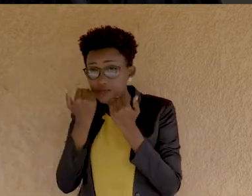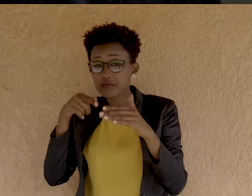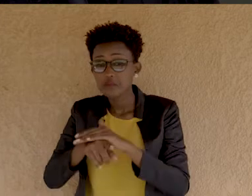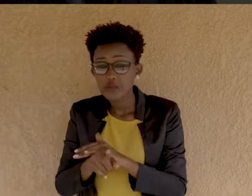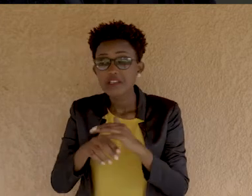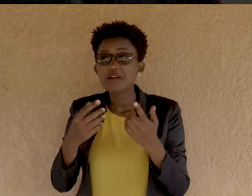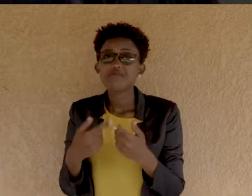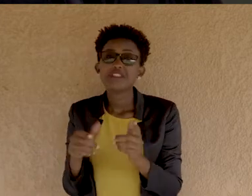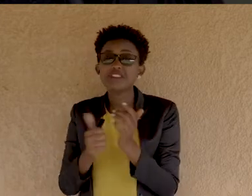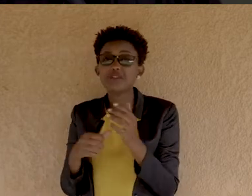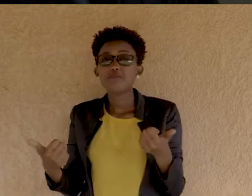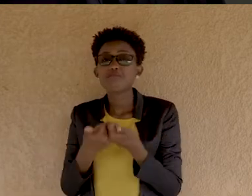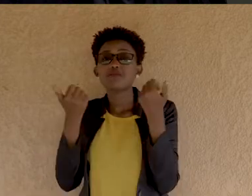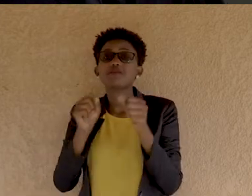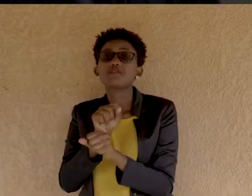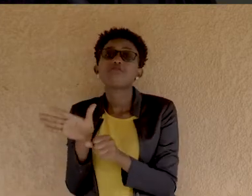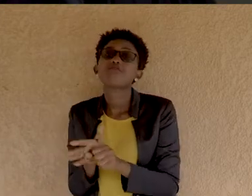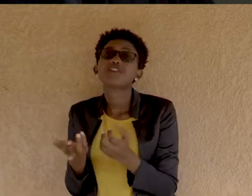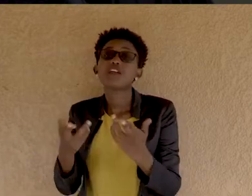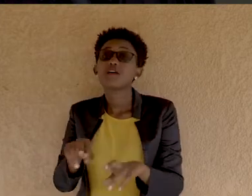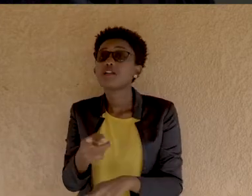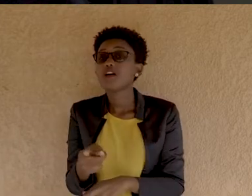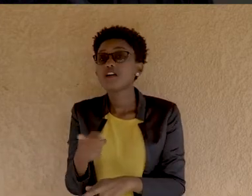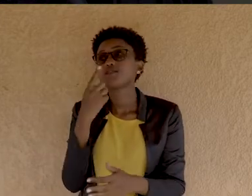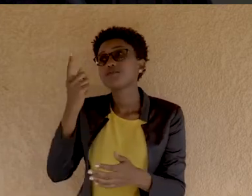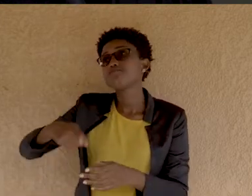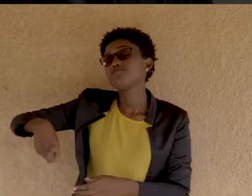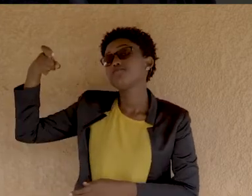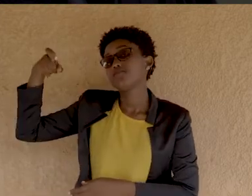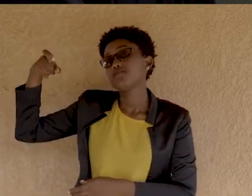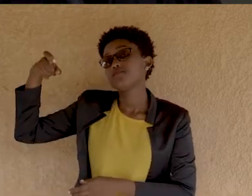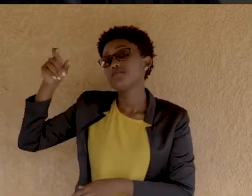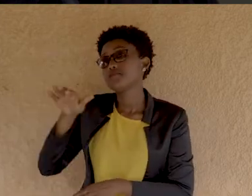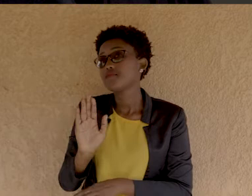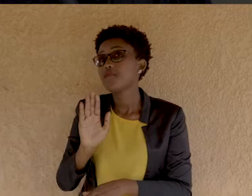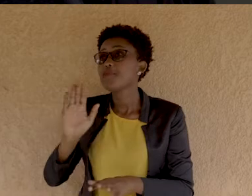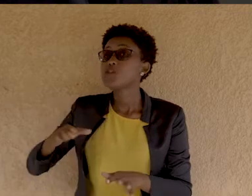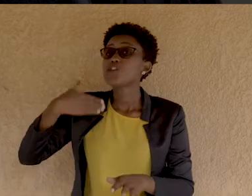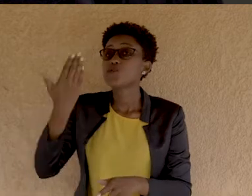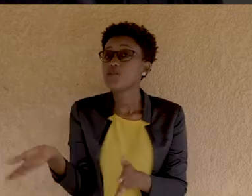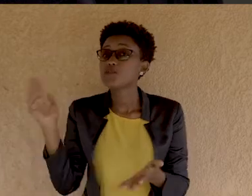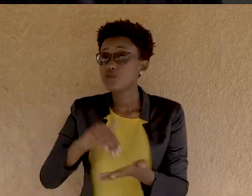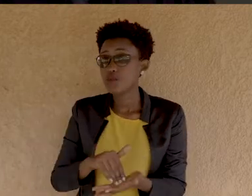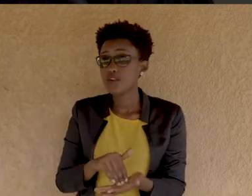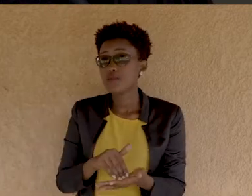The hearing was later held virtual in order to adhere to COVID-19 preventative measures.